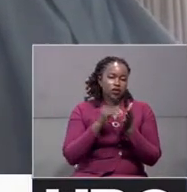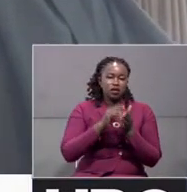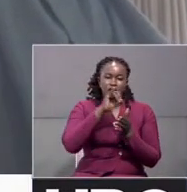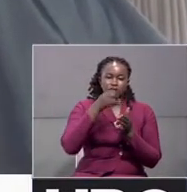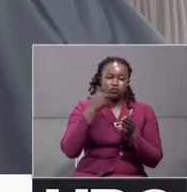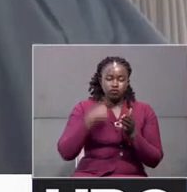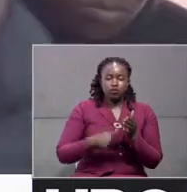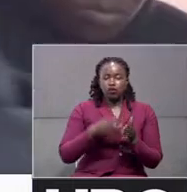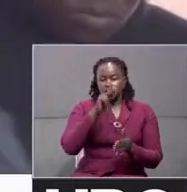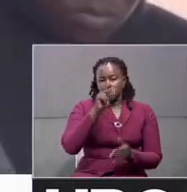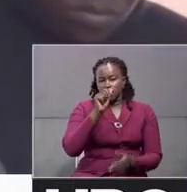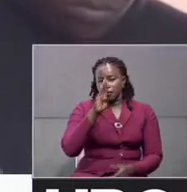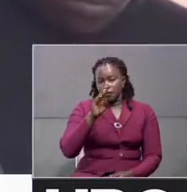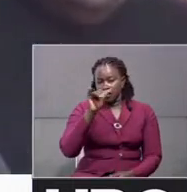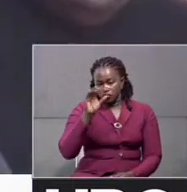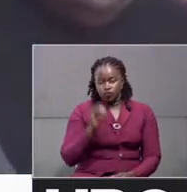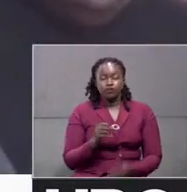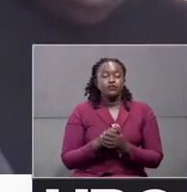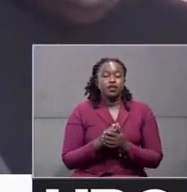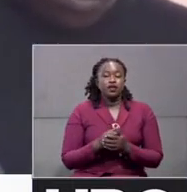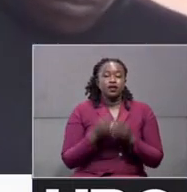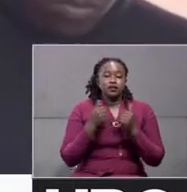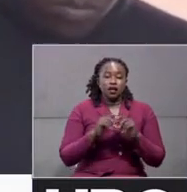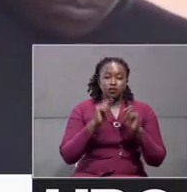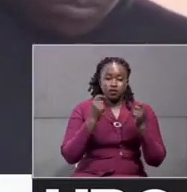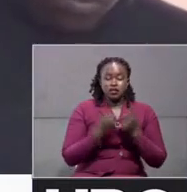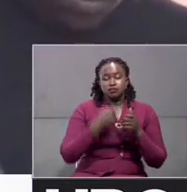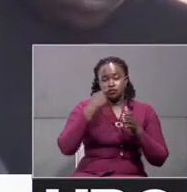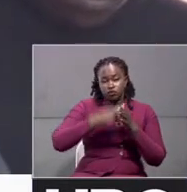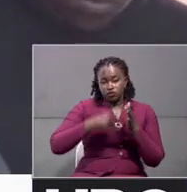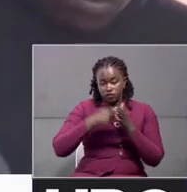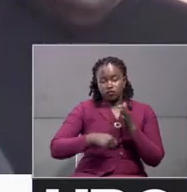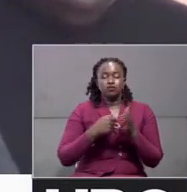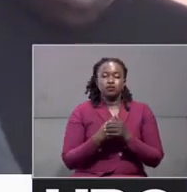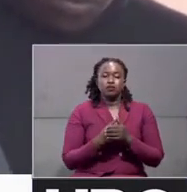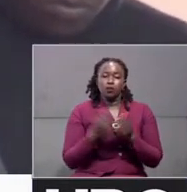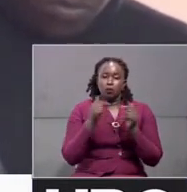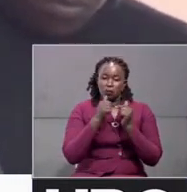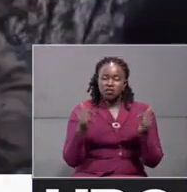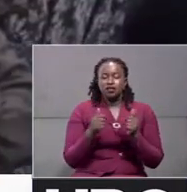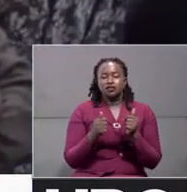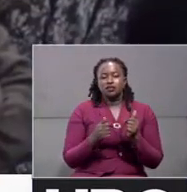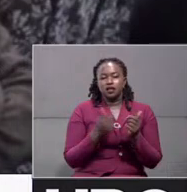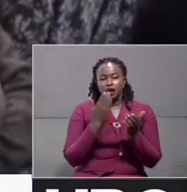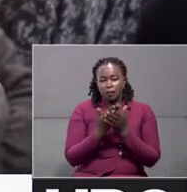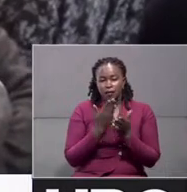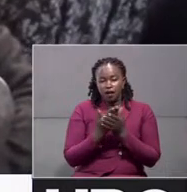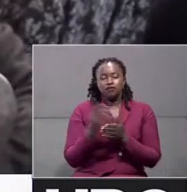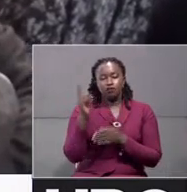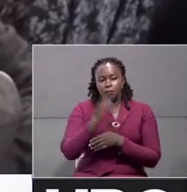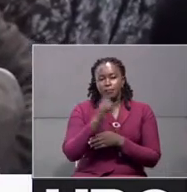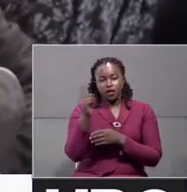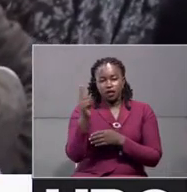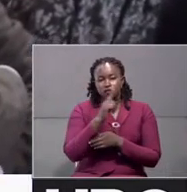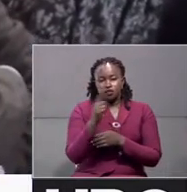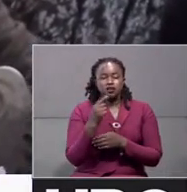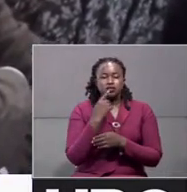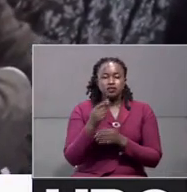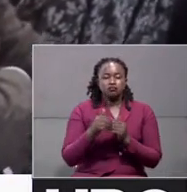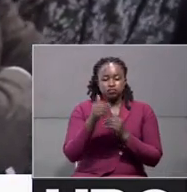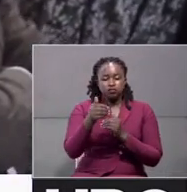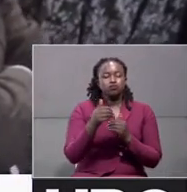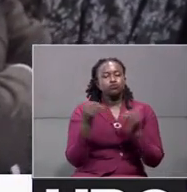Patrick Kabayo. Prosecution led by Counsel Jonathan Mwaganya objected to the bail application, citing the upcoming